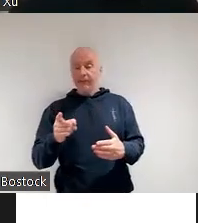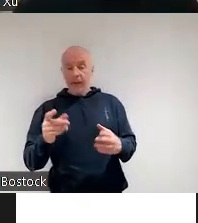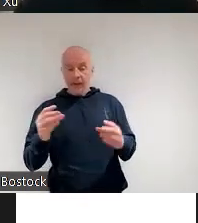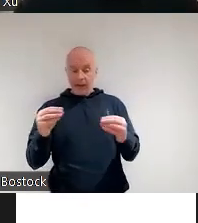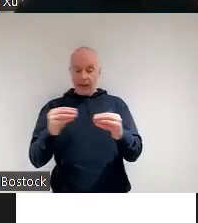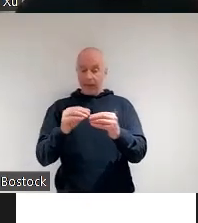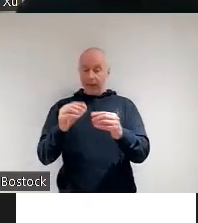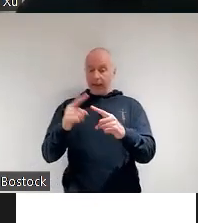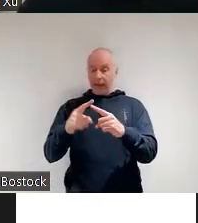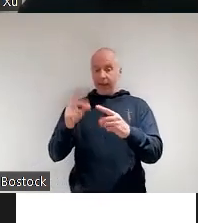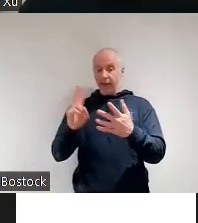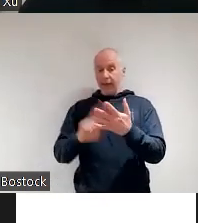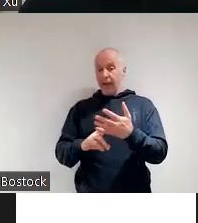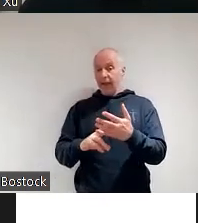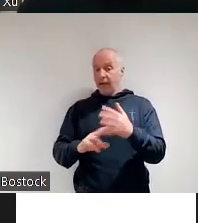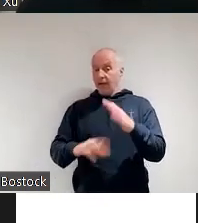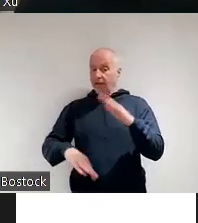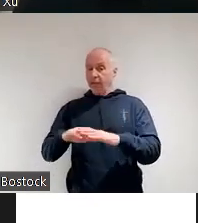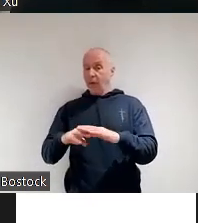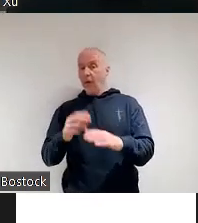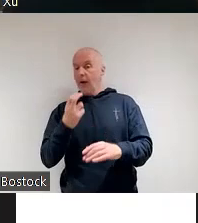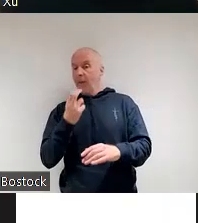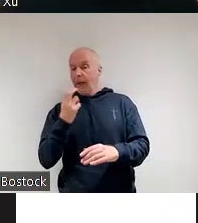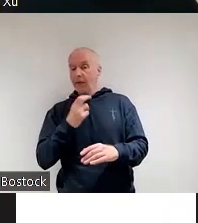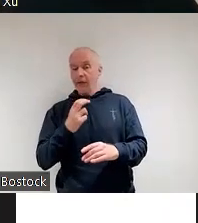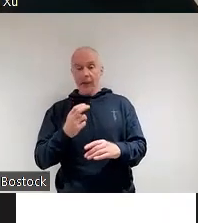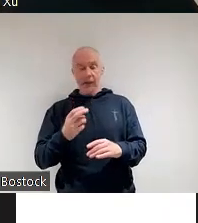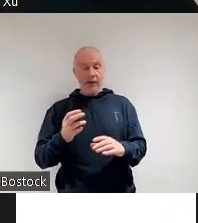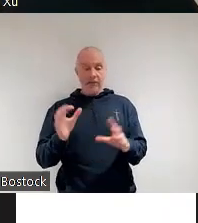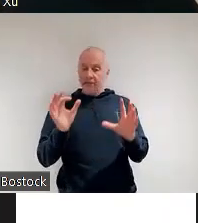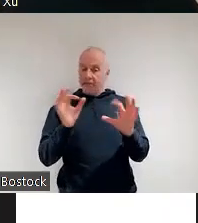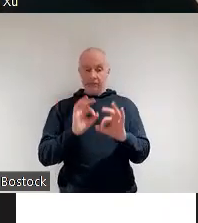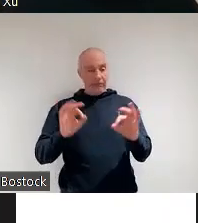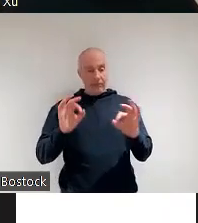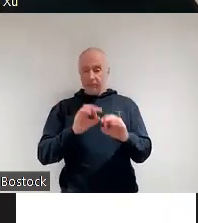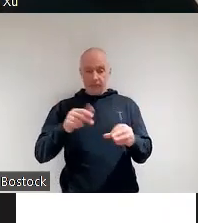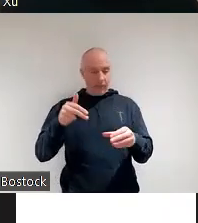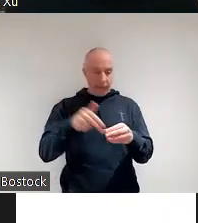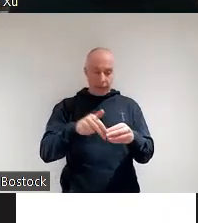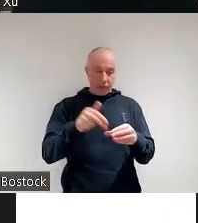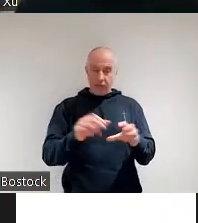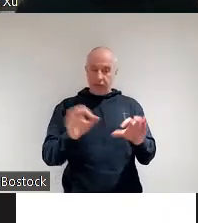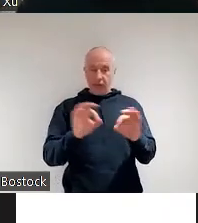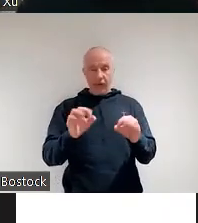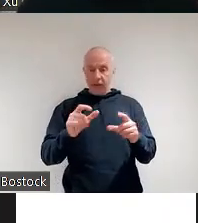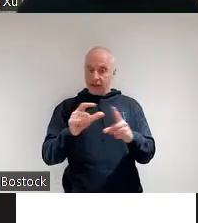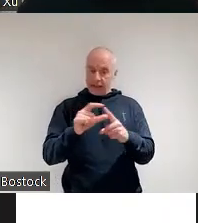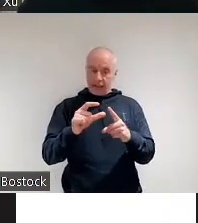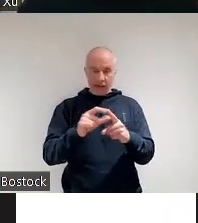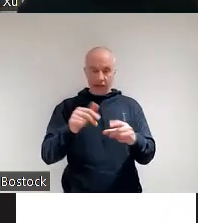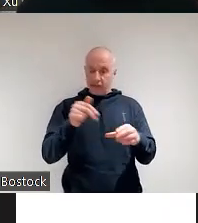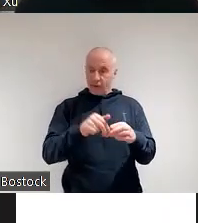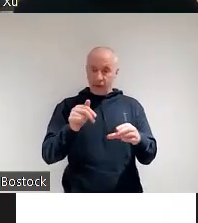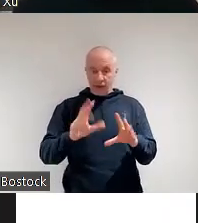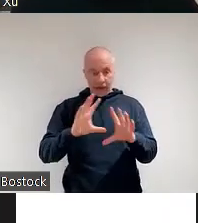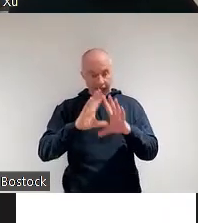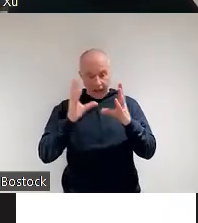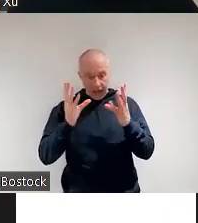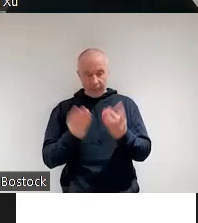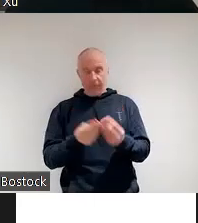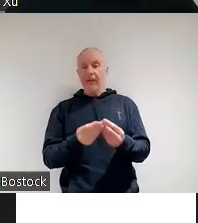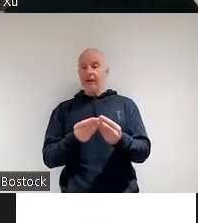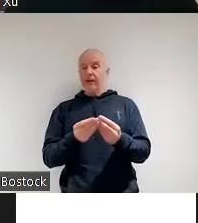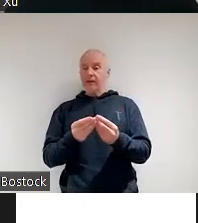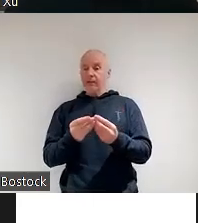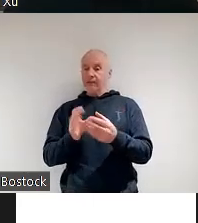electrical vehicles, that is where you don't need any combustion engines. So basically the home powertrain is like you